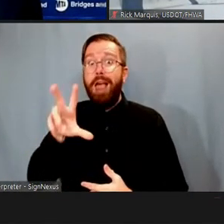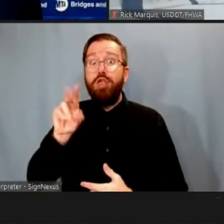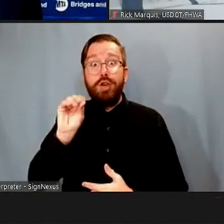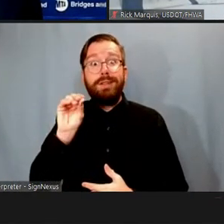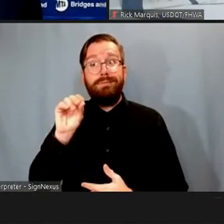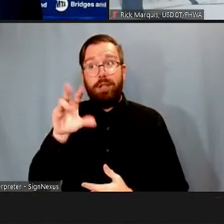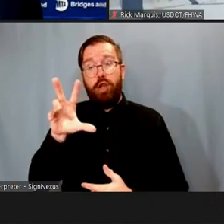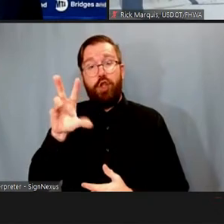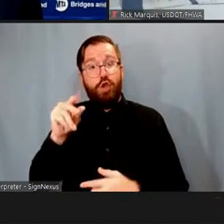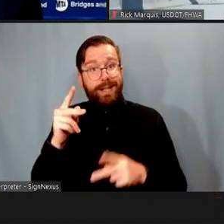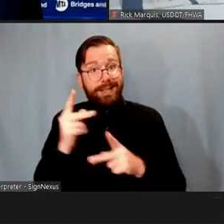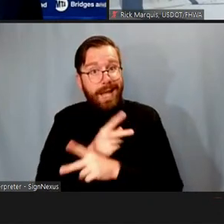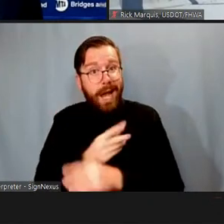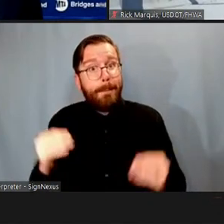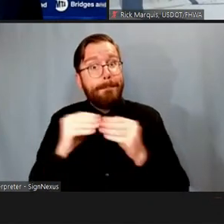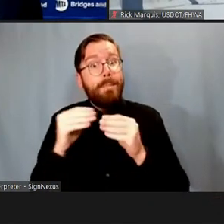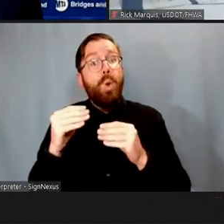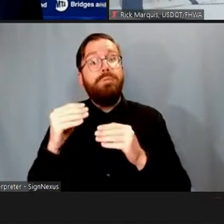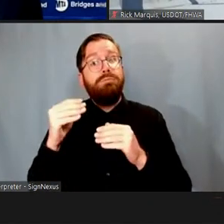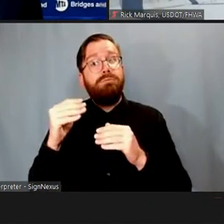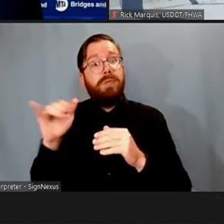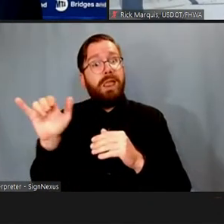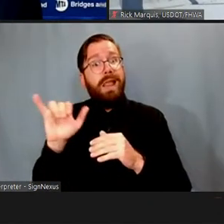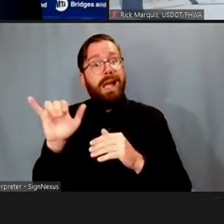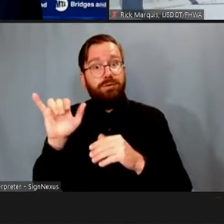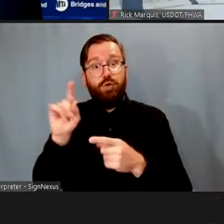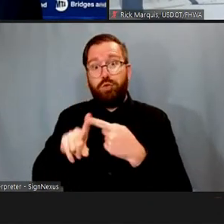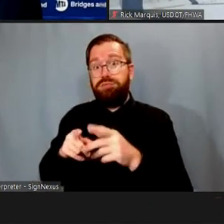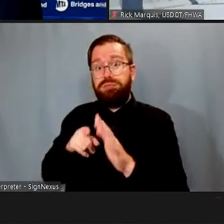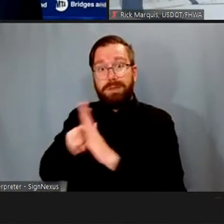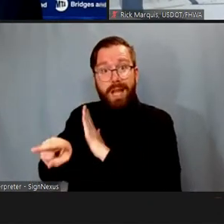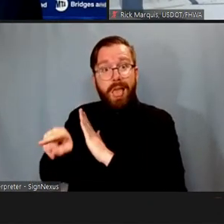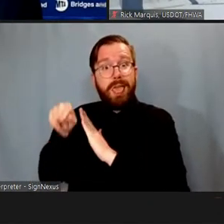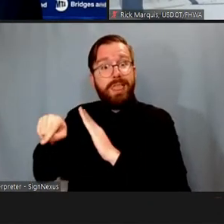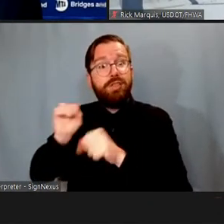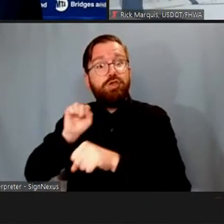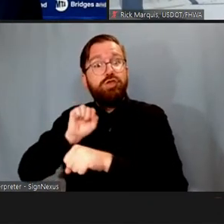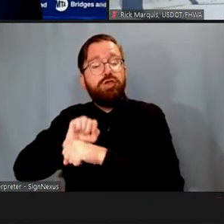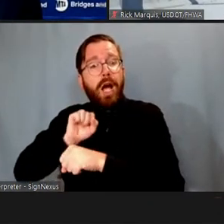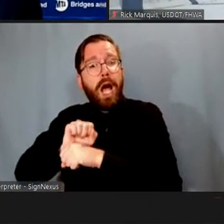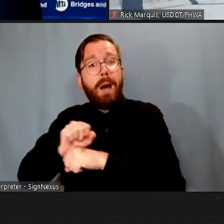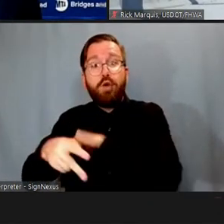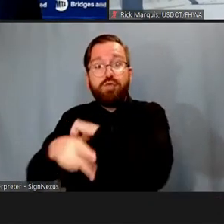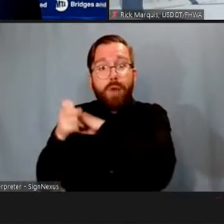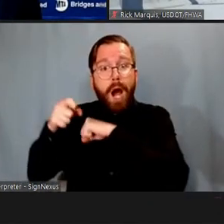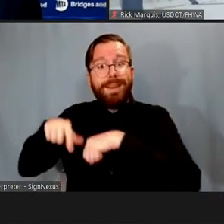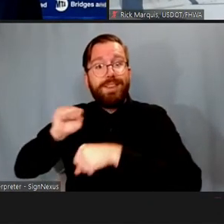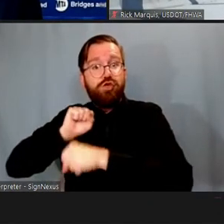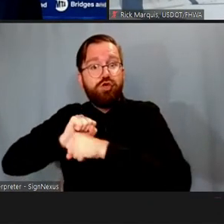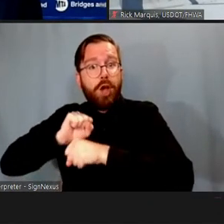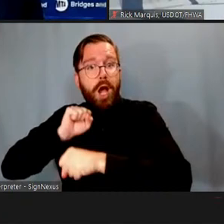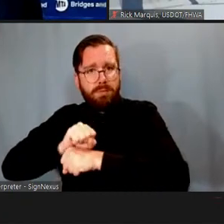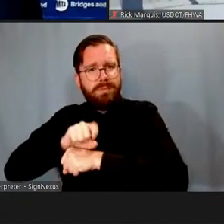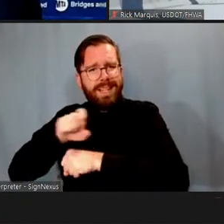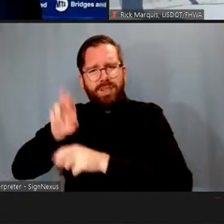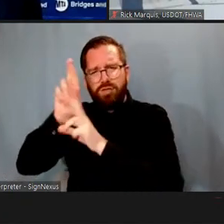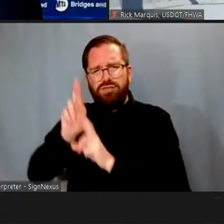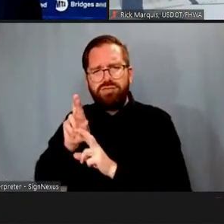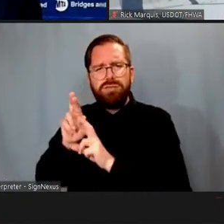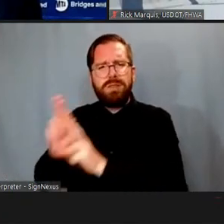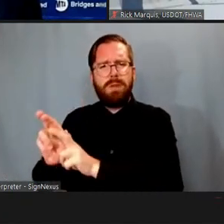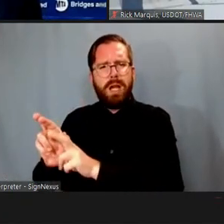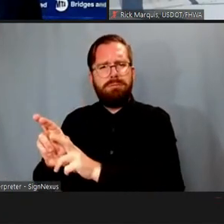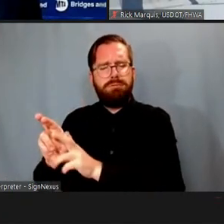80 times more likely to be robbed on this job they deserve to be treated with dignity and respect and their labor